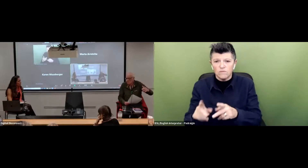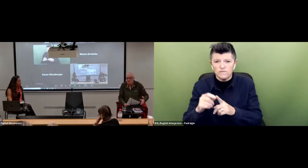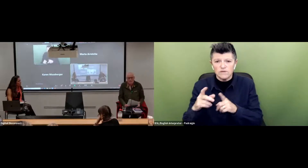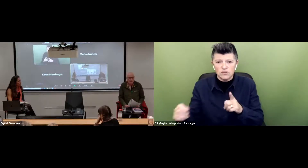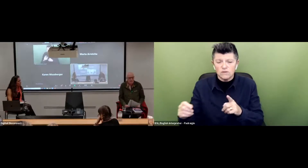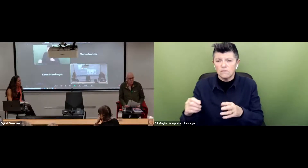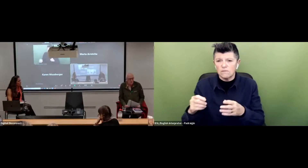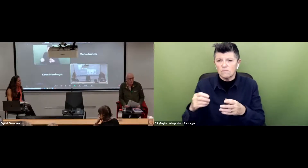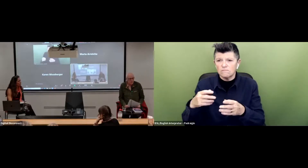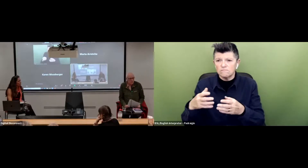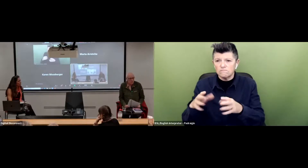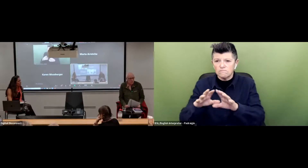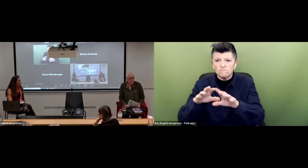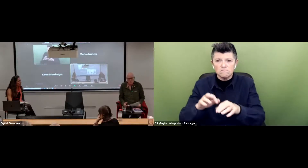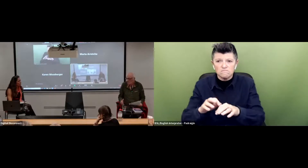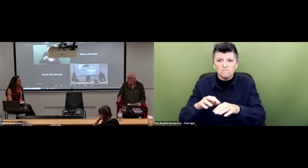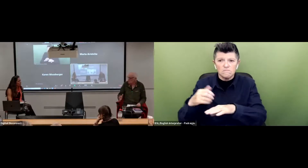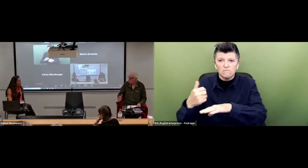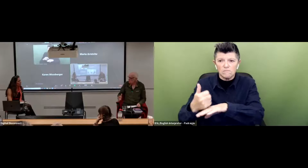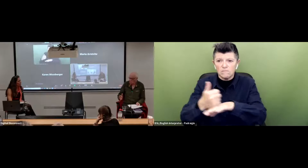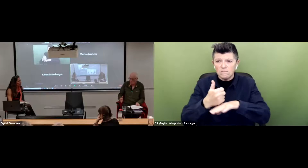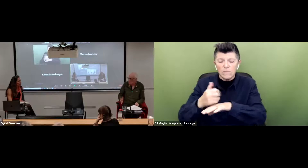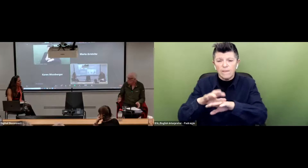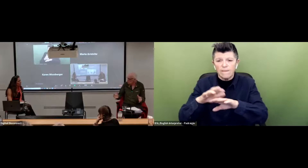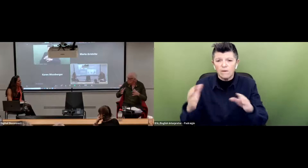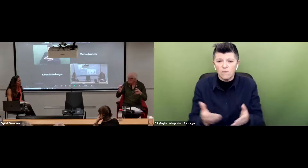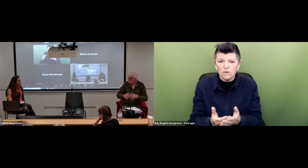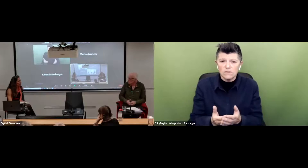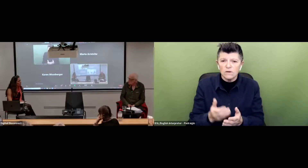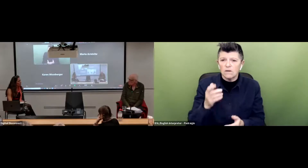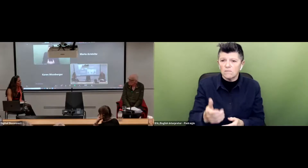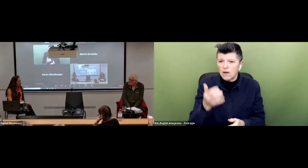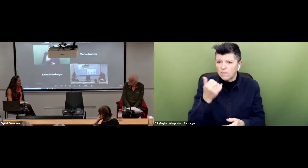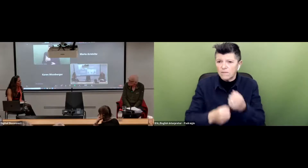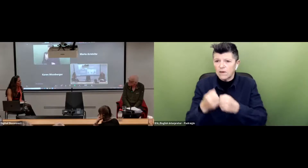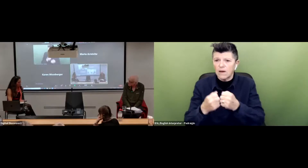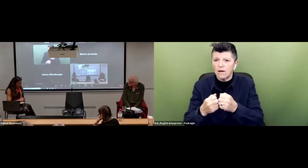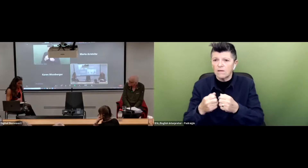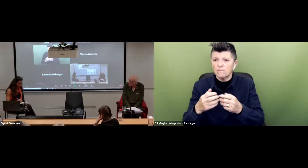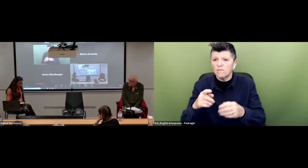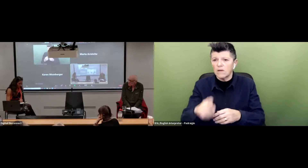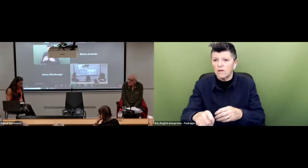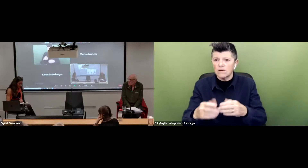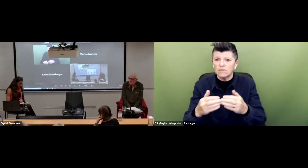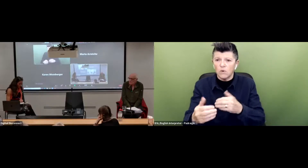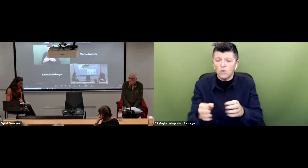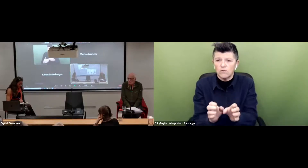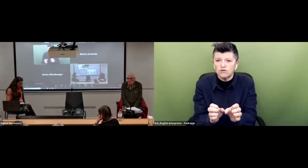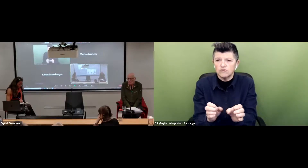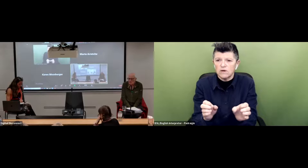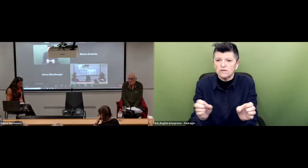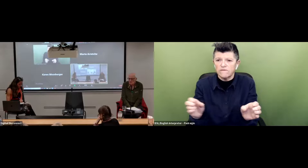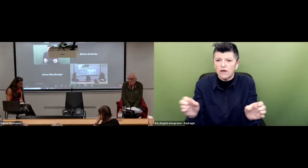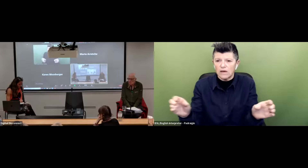or the contradictions of inequality increase, might we actually be moving towards a world of more sequestration between different